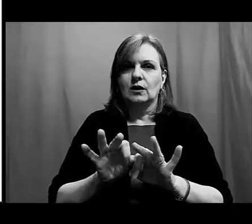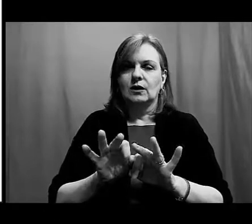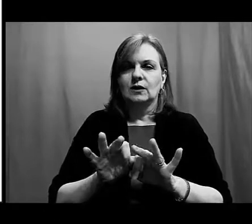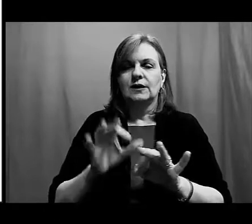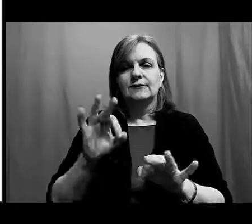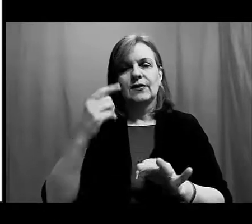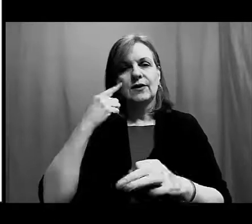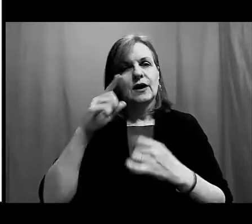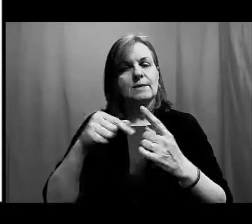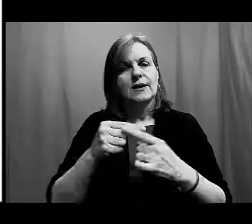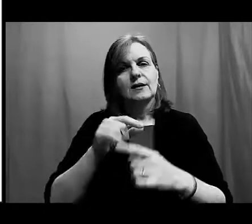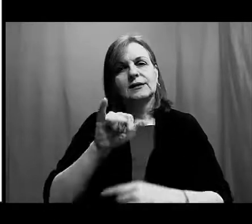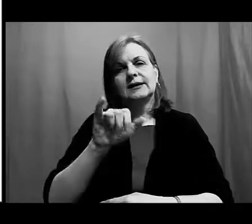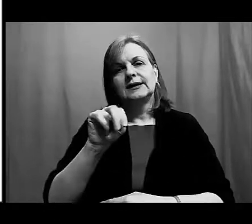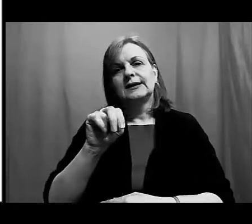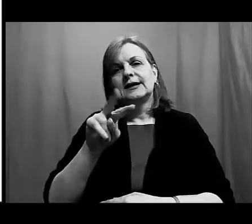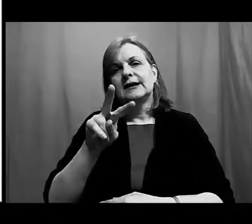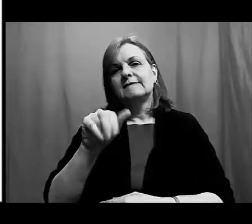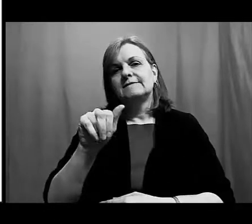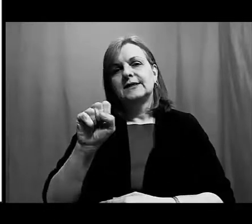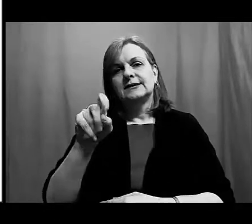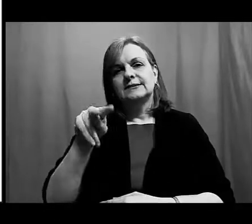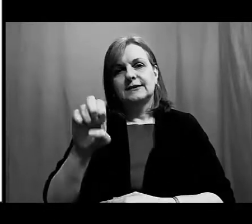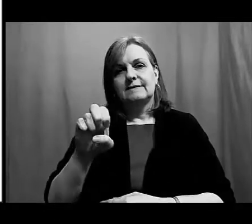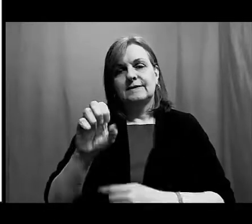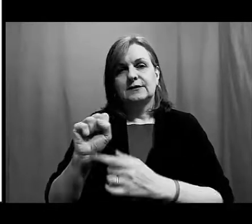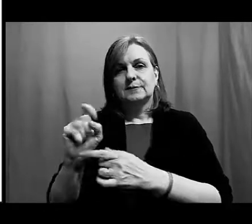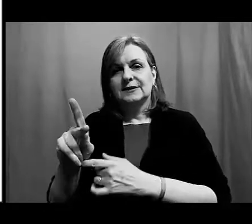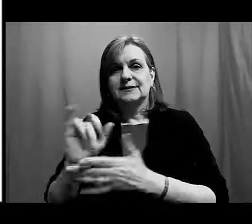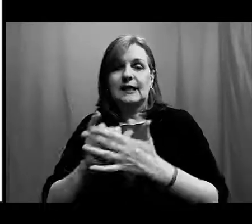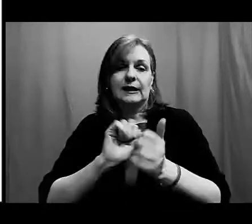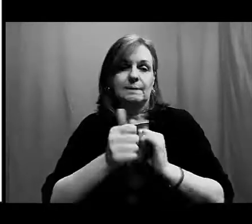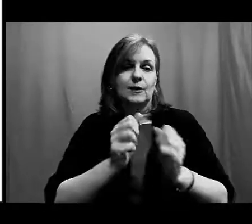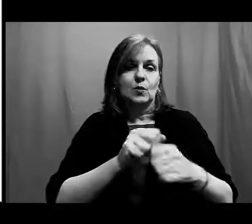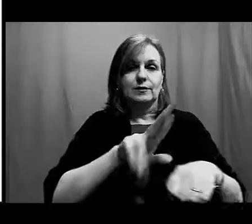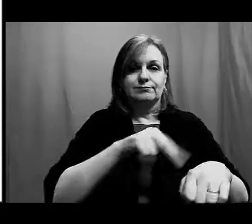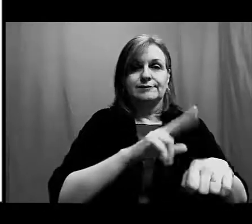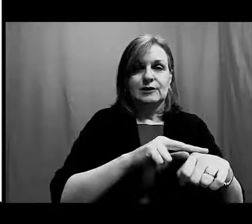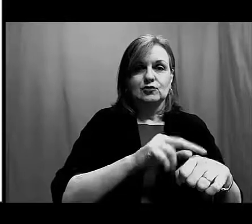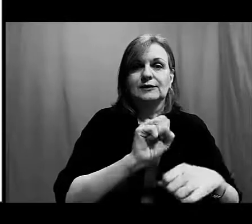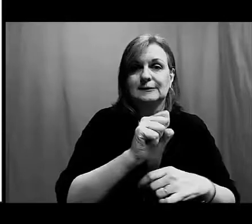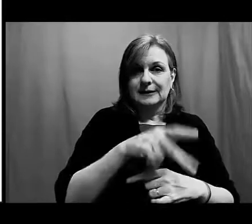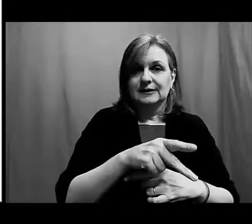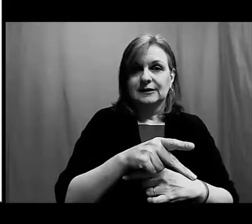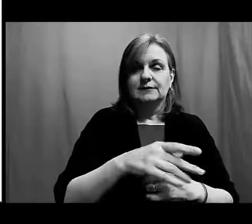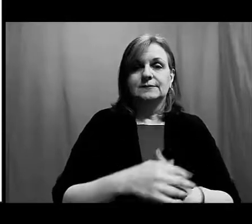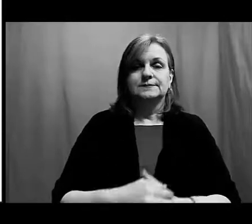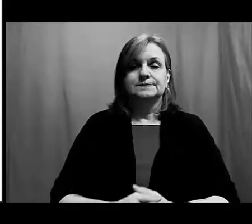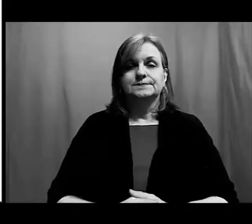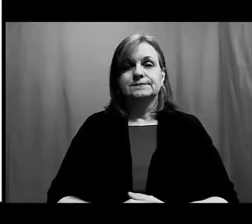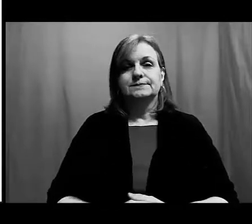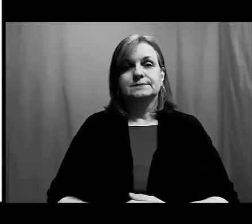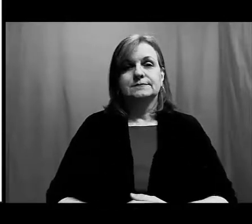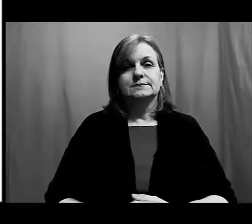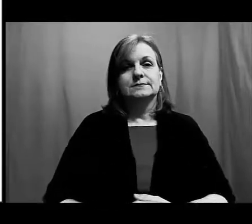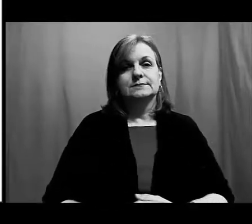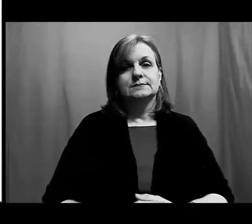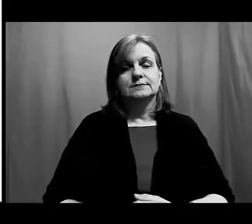when we start thinking then about invasive species coming in who are going to compete with native species.